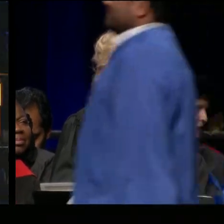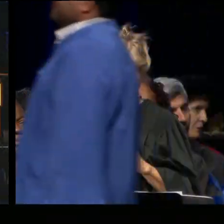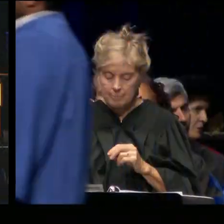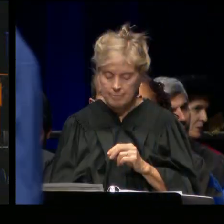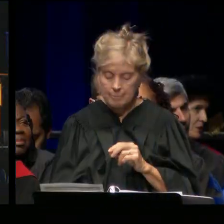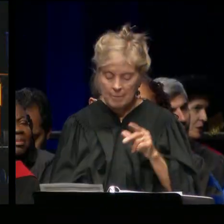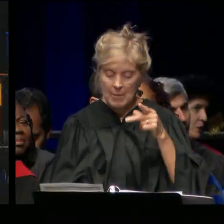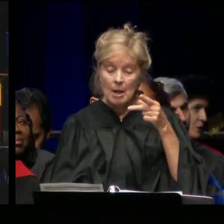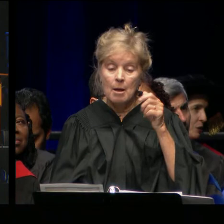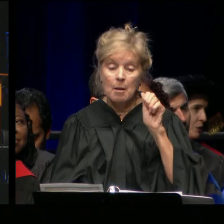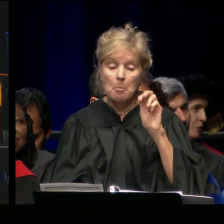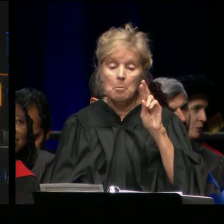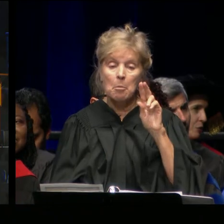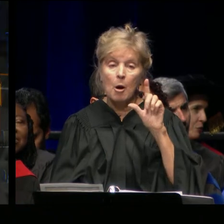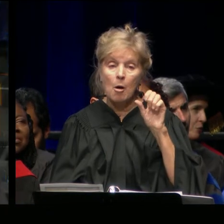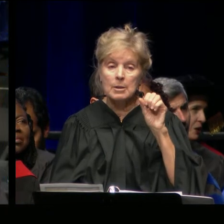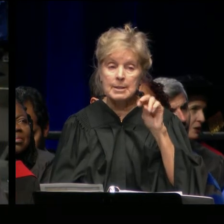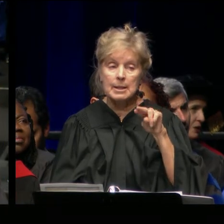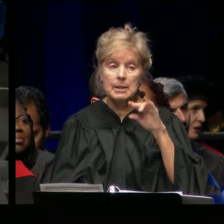Paulson Jacob.